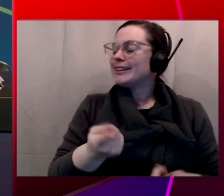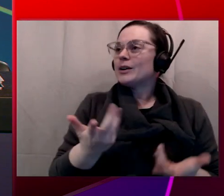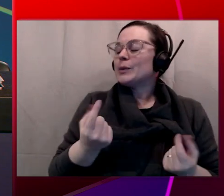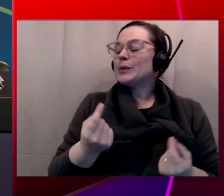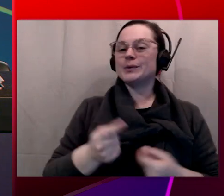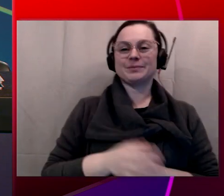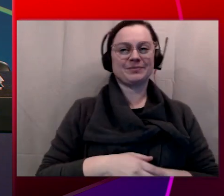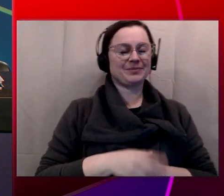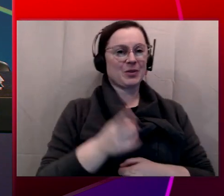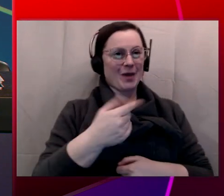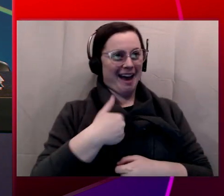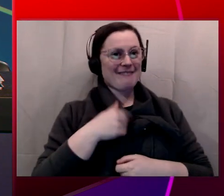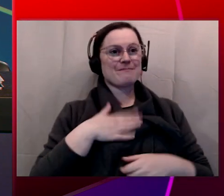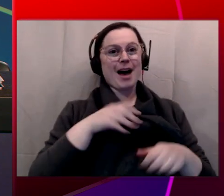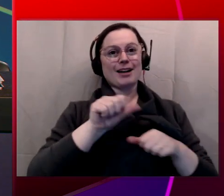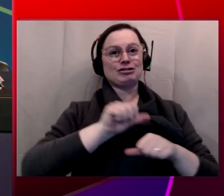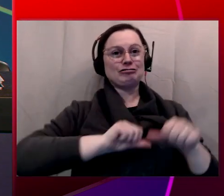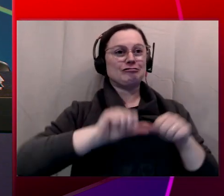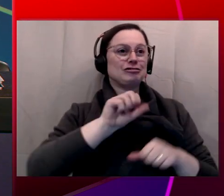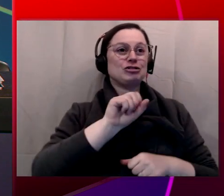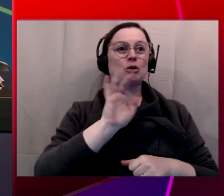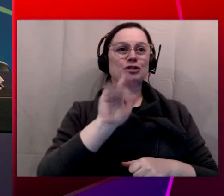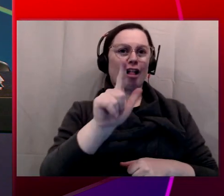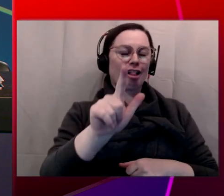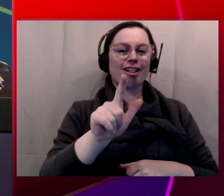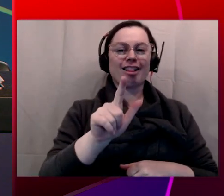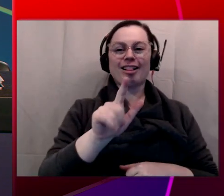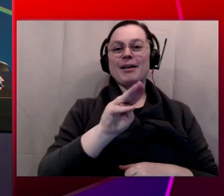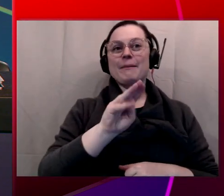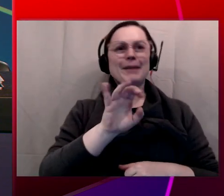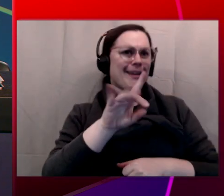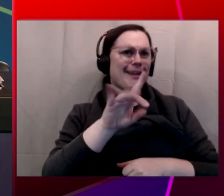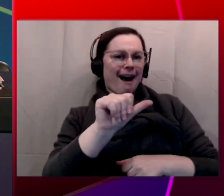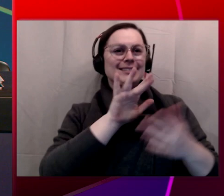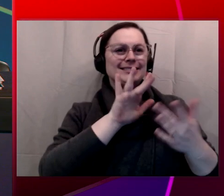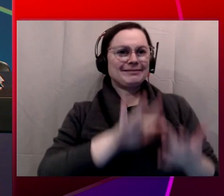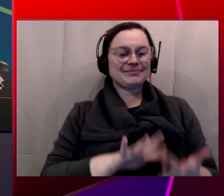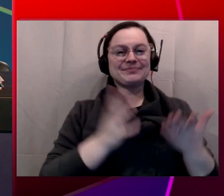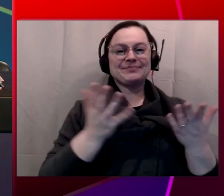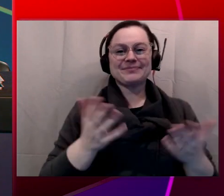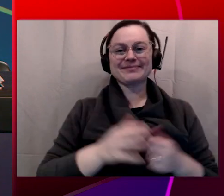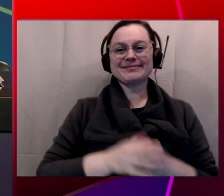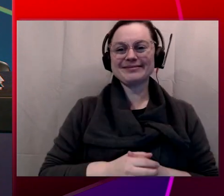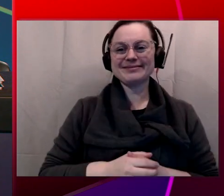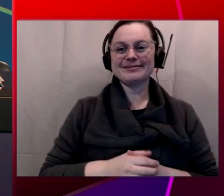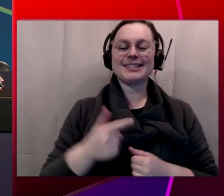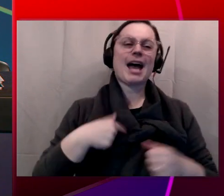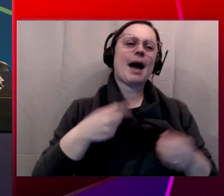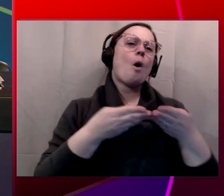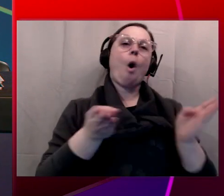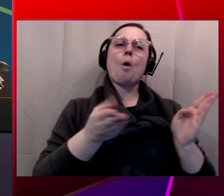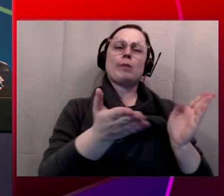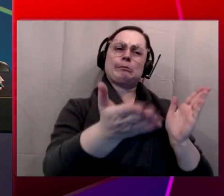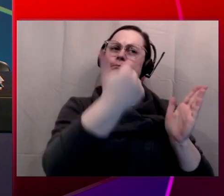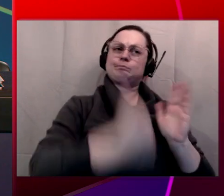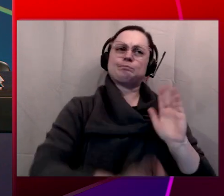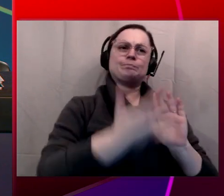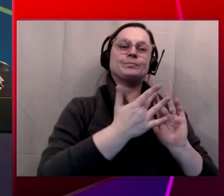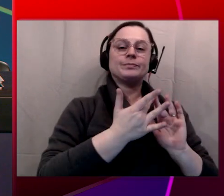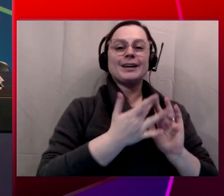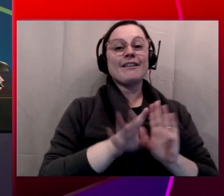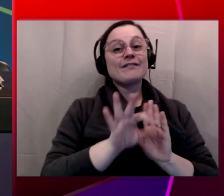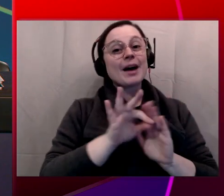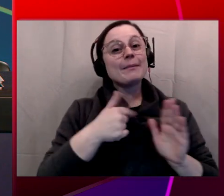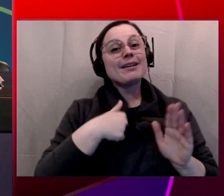my social, all my social media details. I'm very open. You can find me on the hero